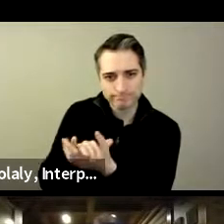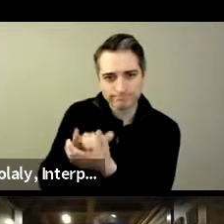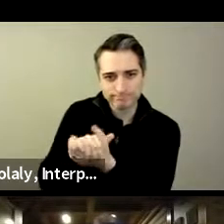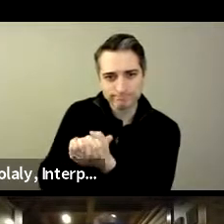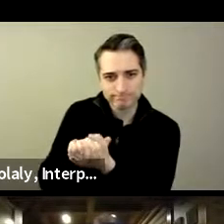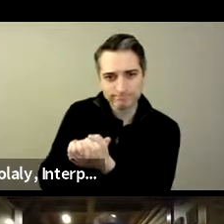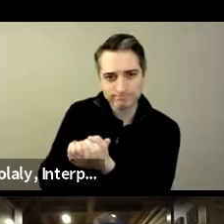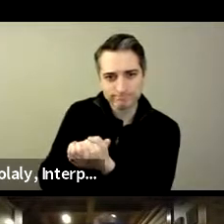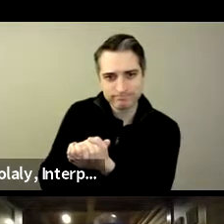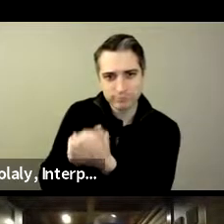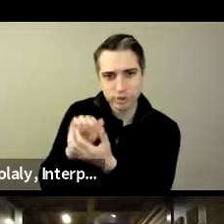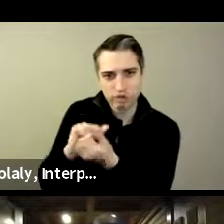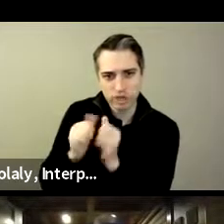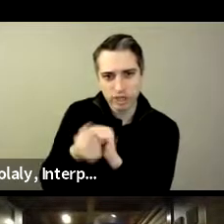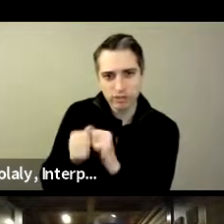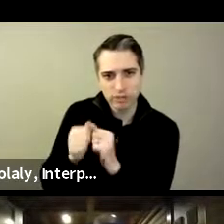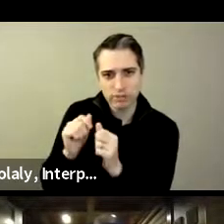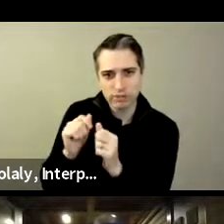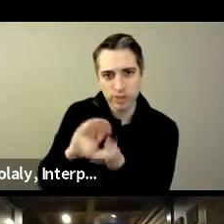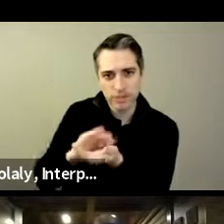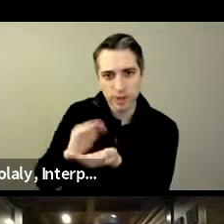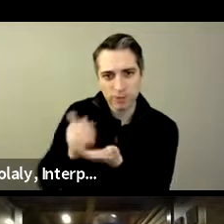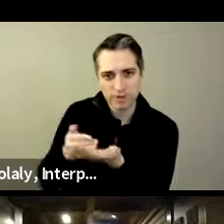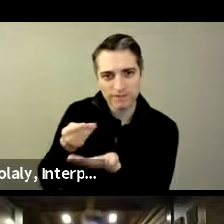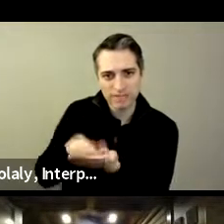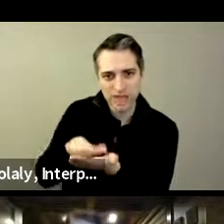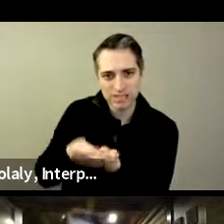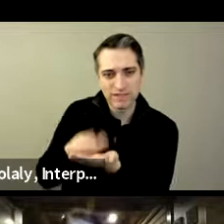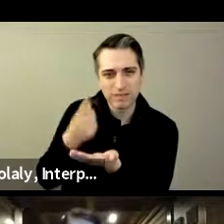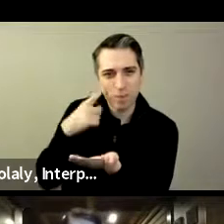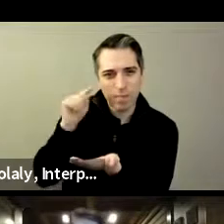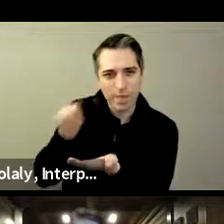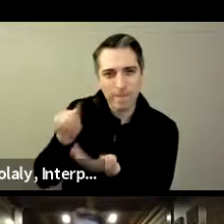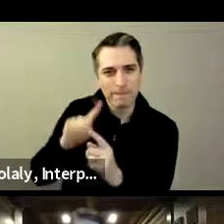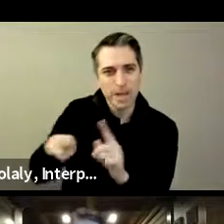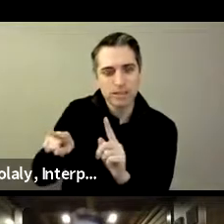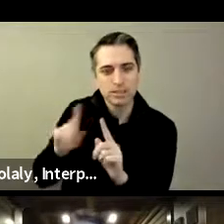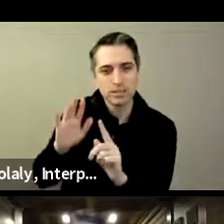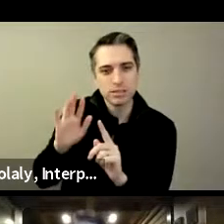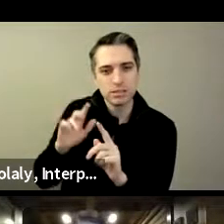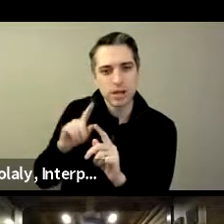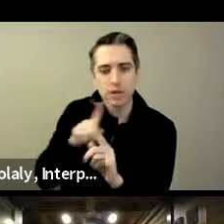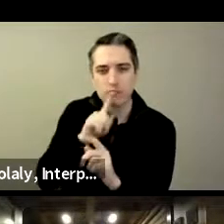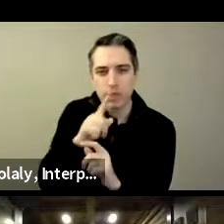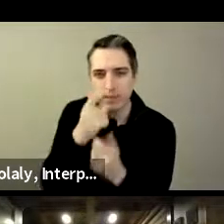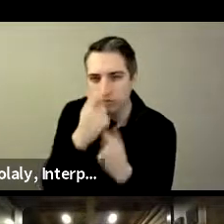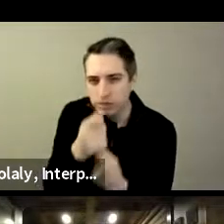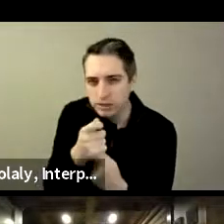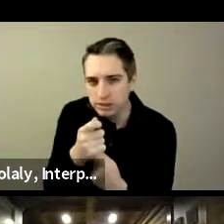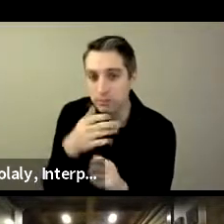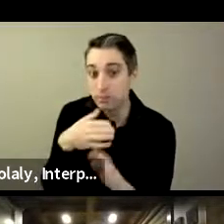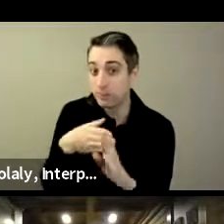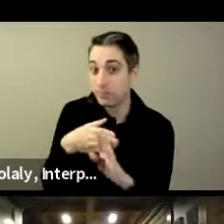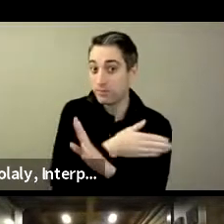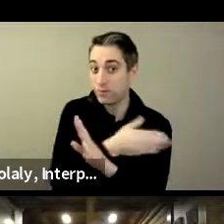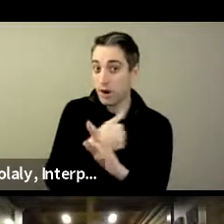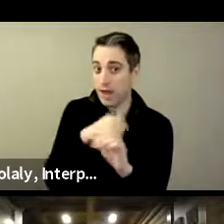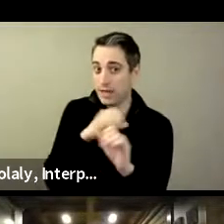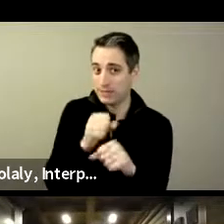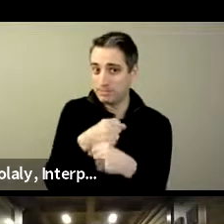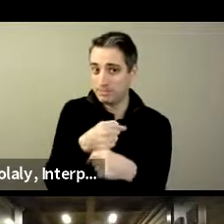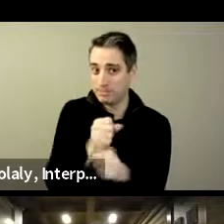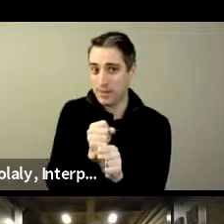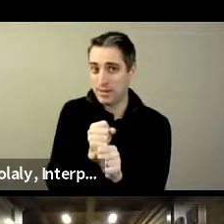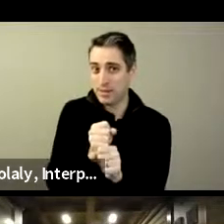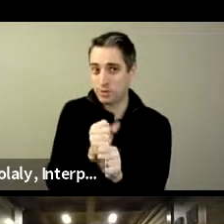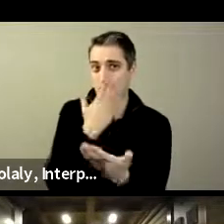the amount of funding for them. But what I'm really interested in before I can actually make